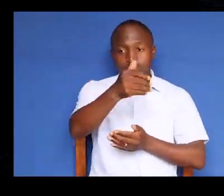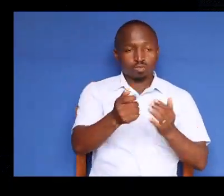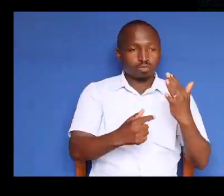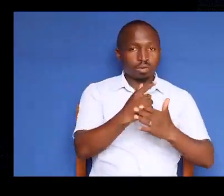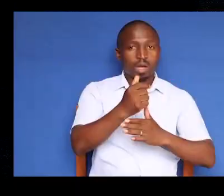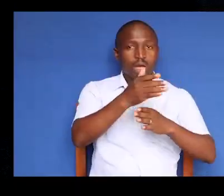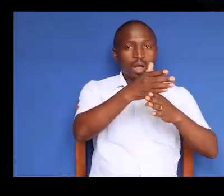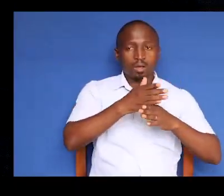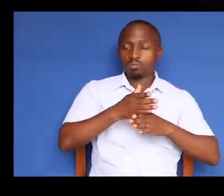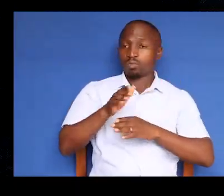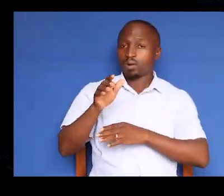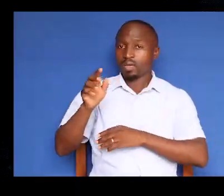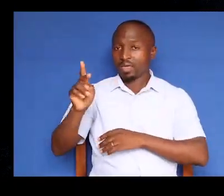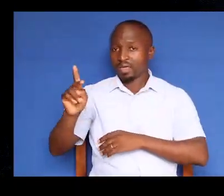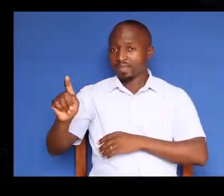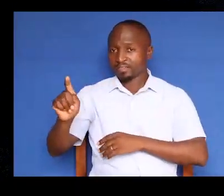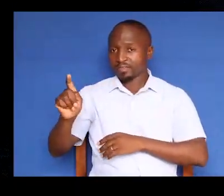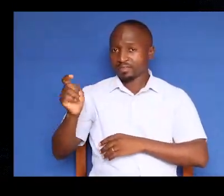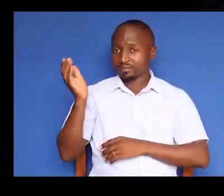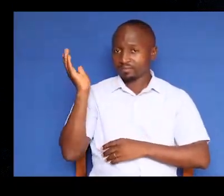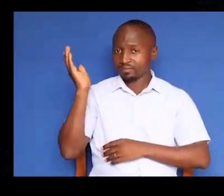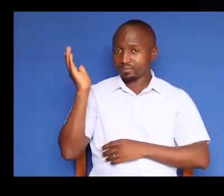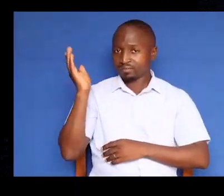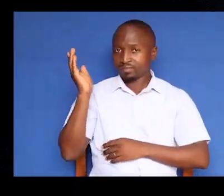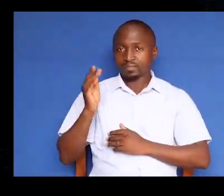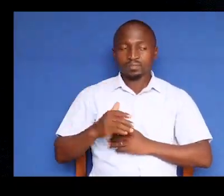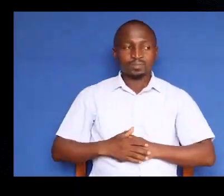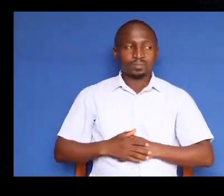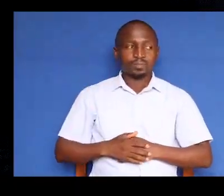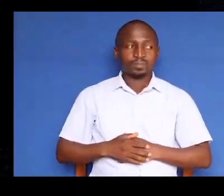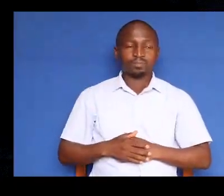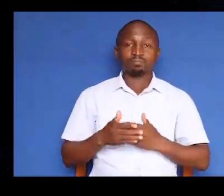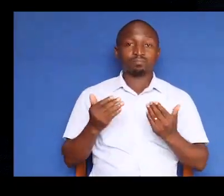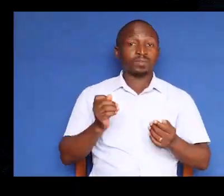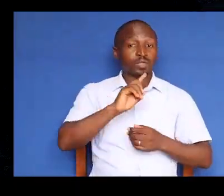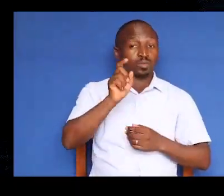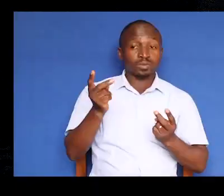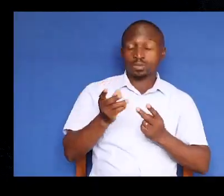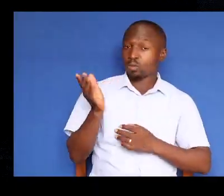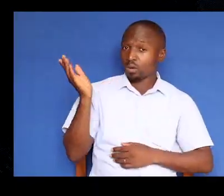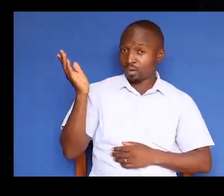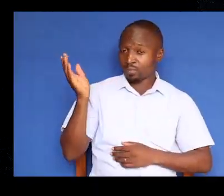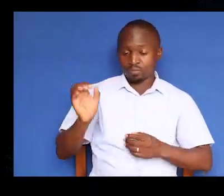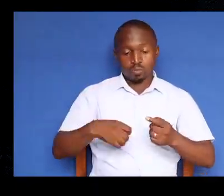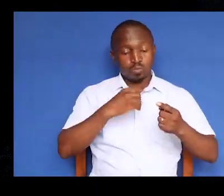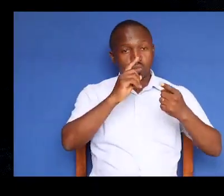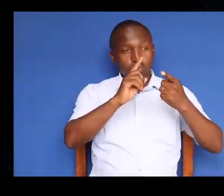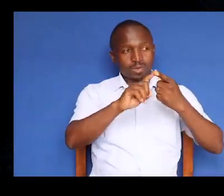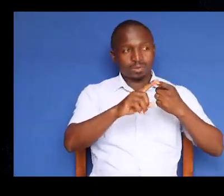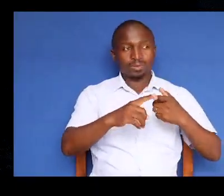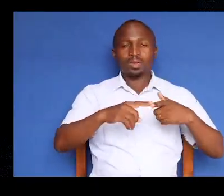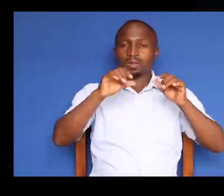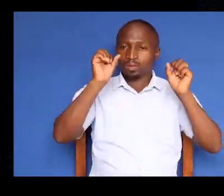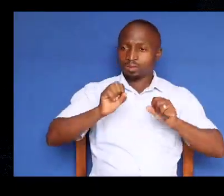company X. Compute VAT to be collected from company X. Question like this. First, you